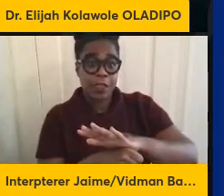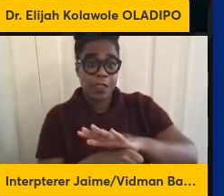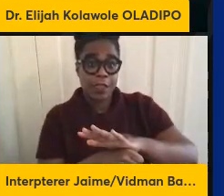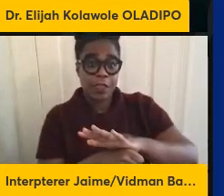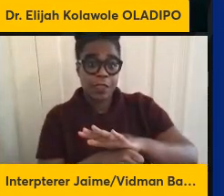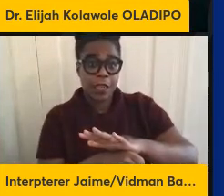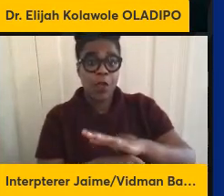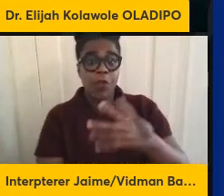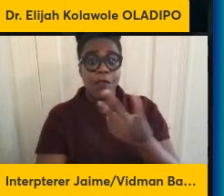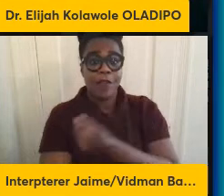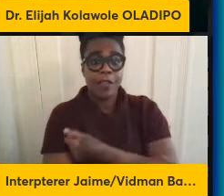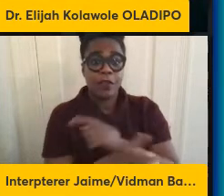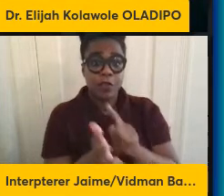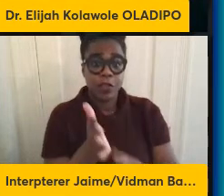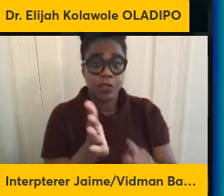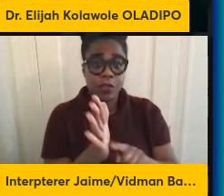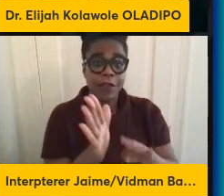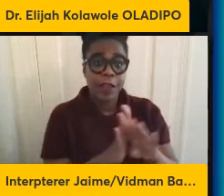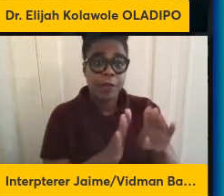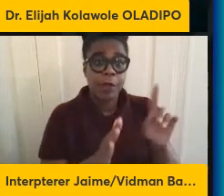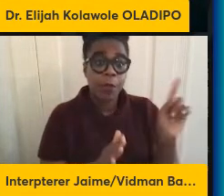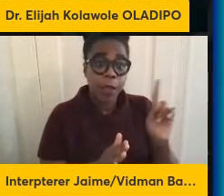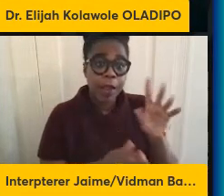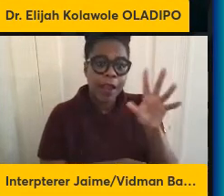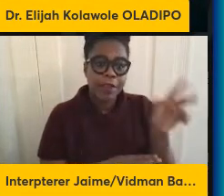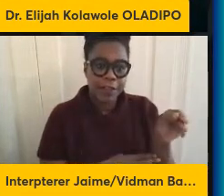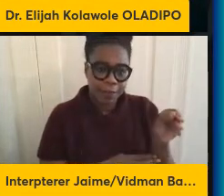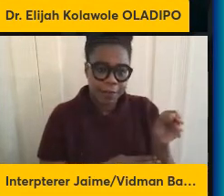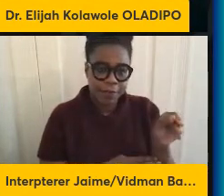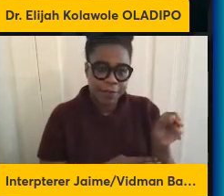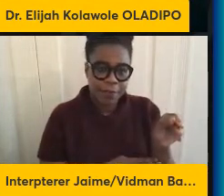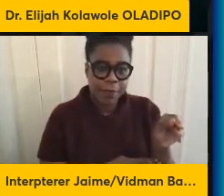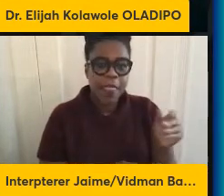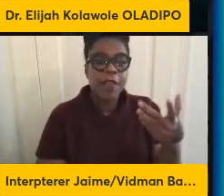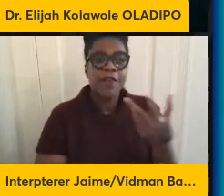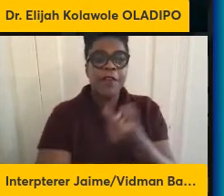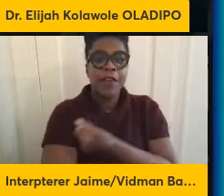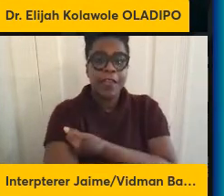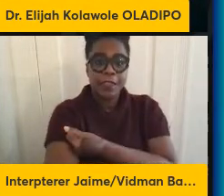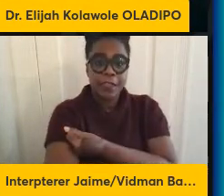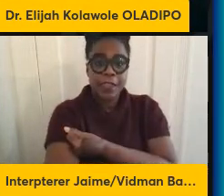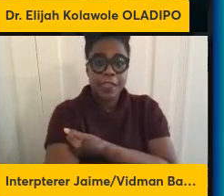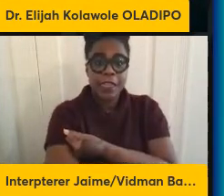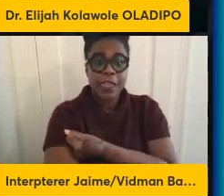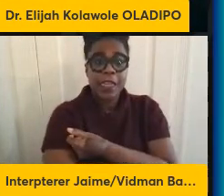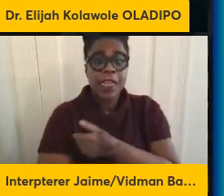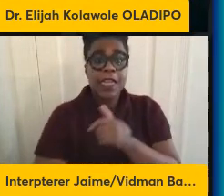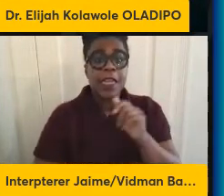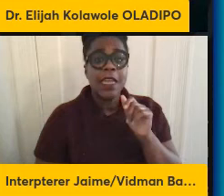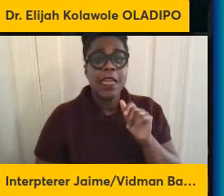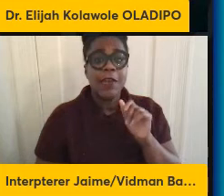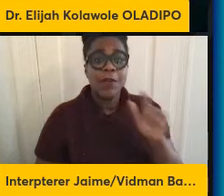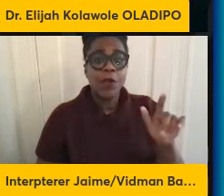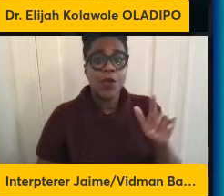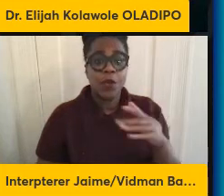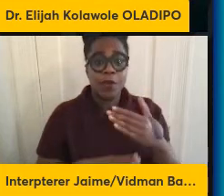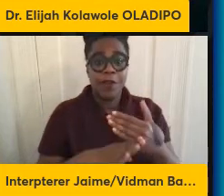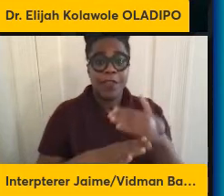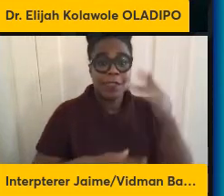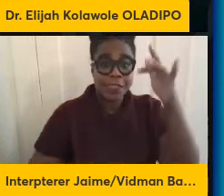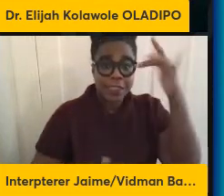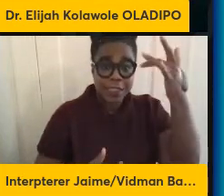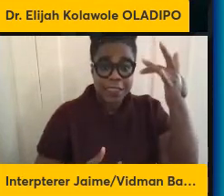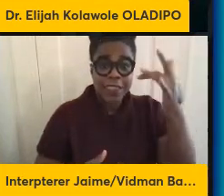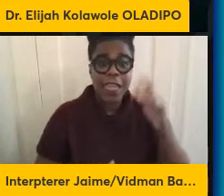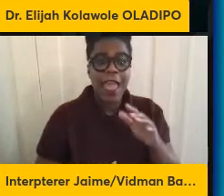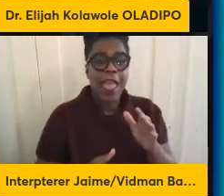vaccine research and development journey in Africa. Now, vaccines is a product designed to help prevent diseases, and vaccine connect individuals from